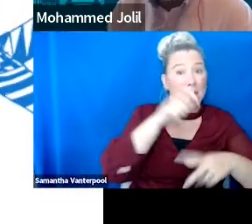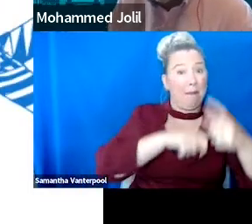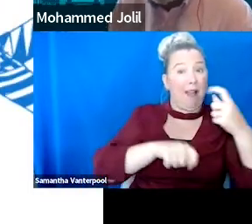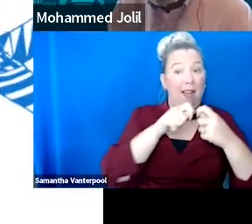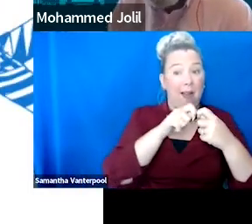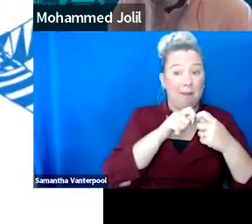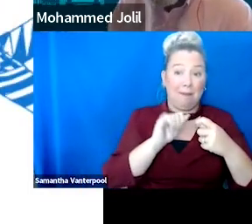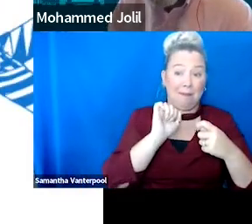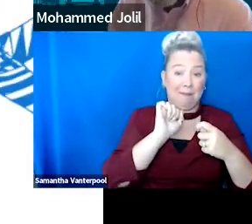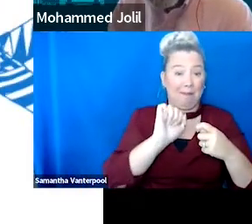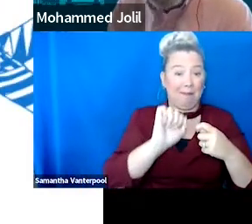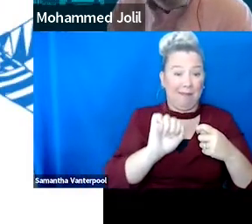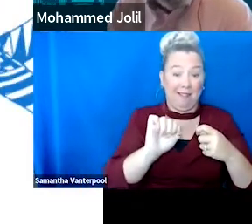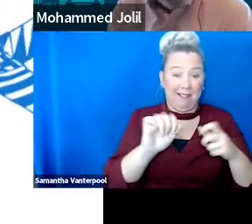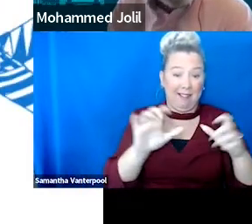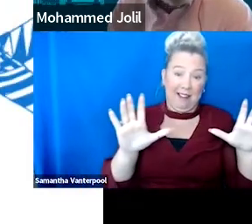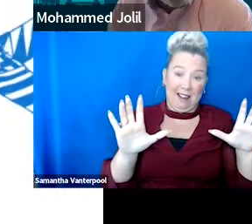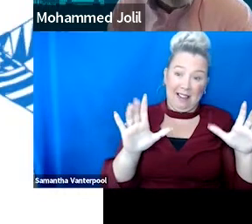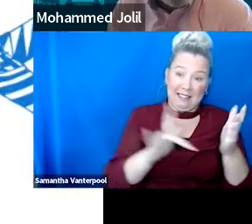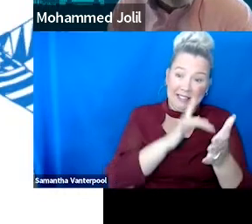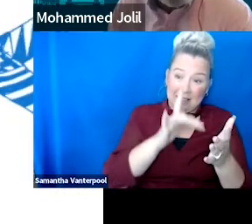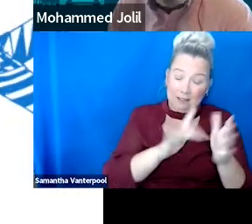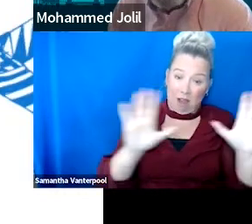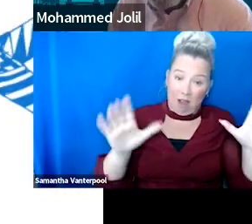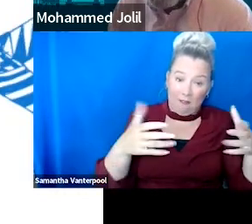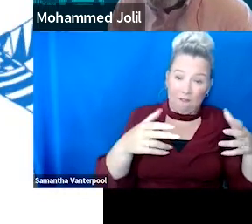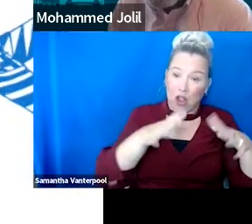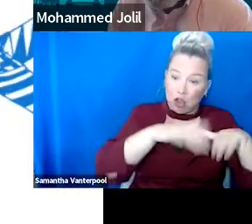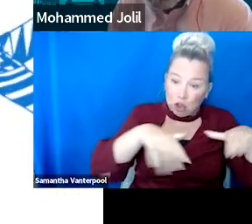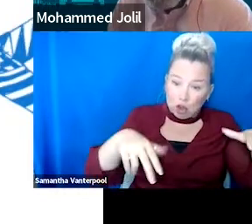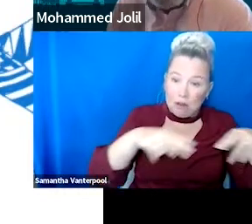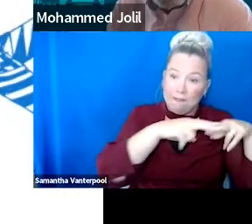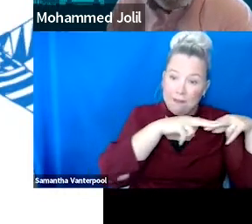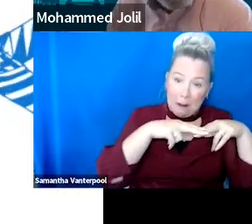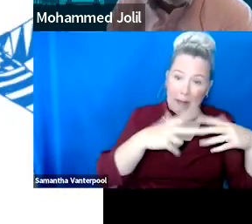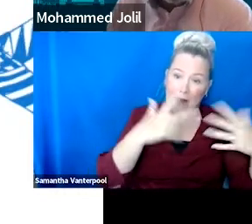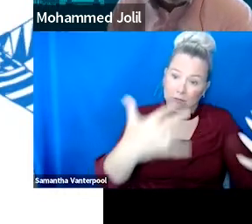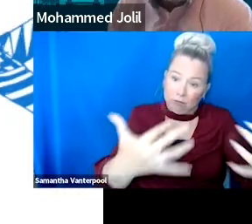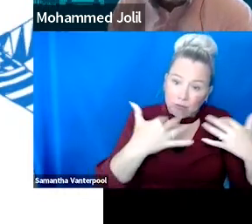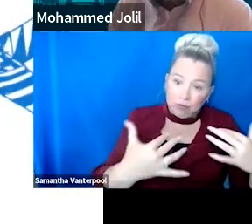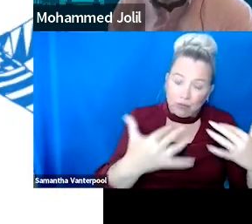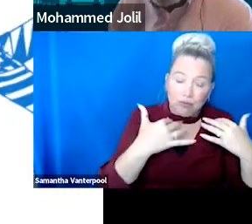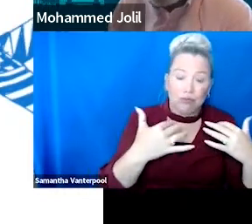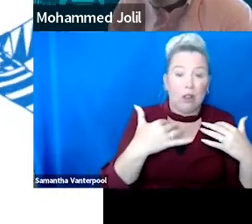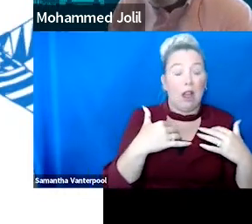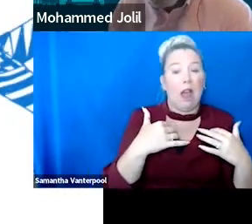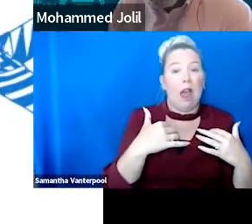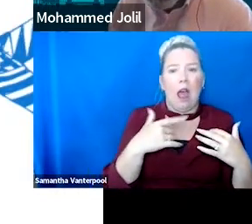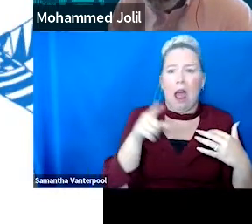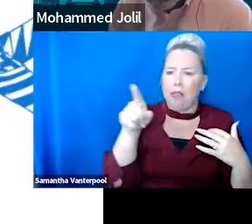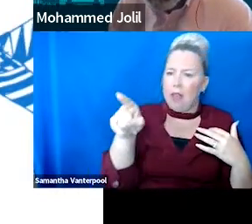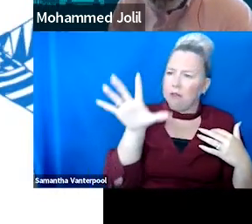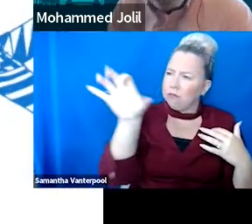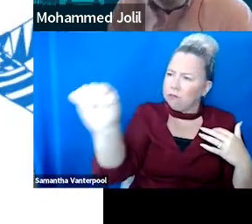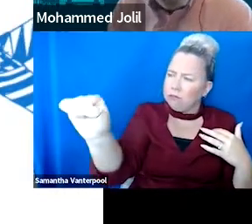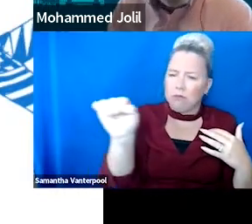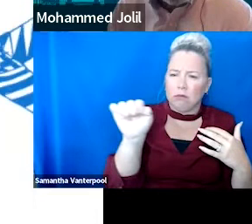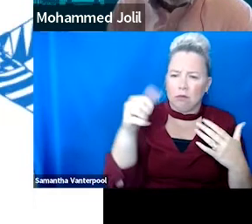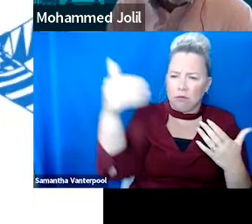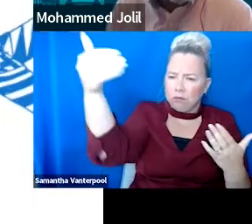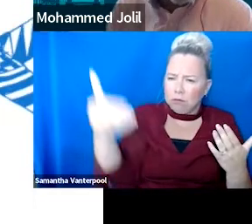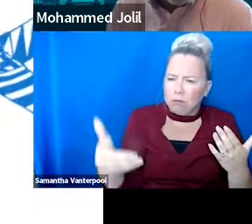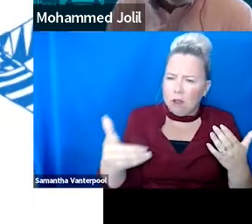slowly we started to get the kind of guidance being published and us